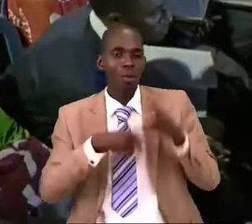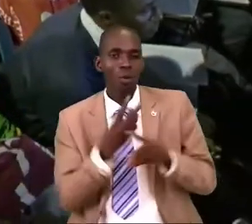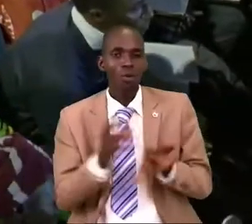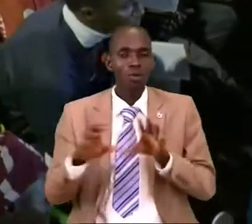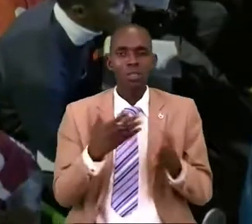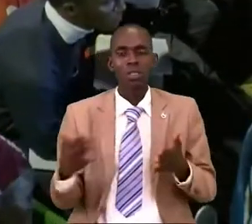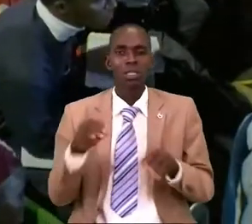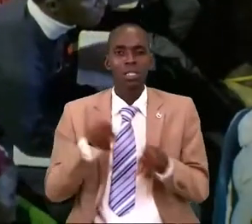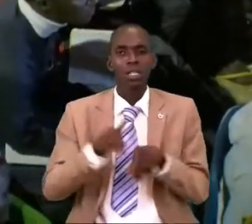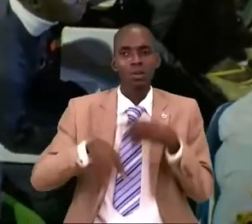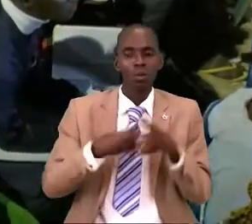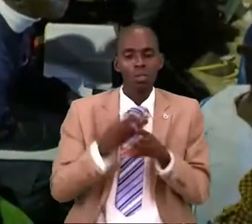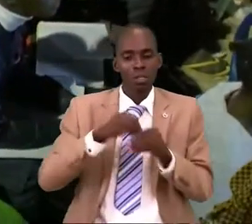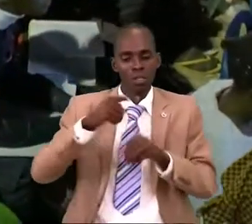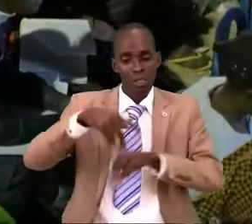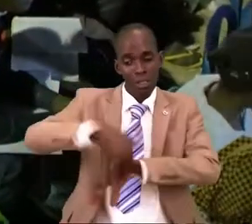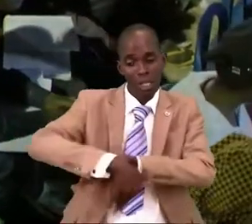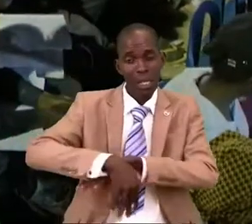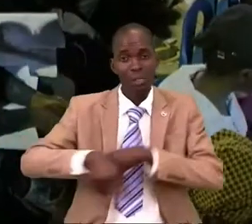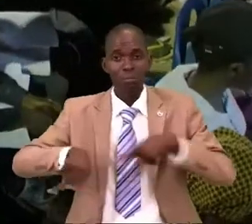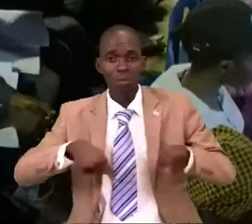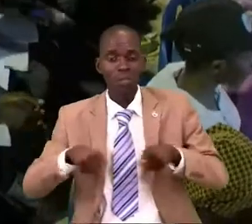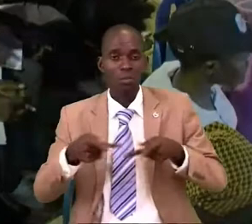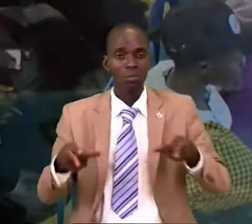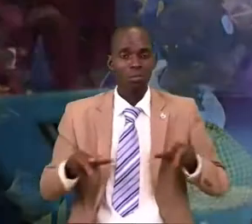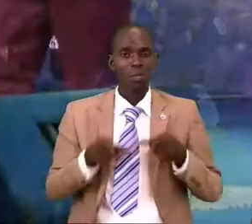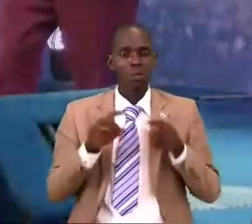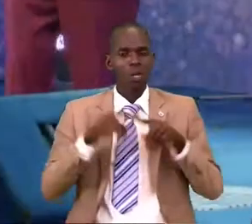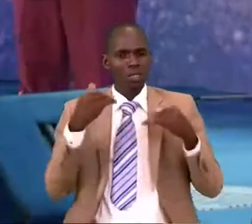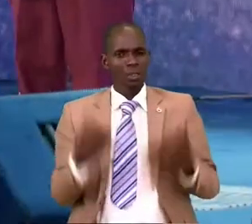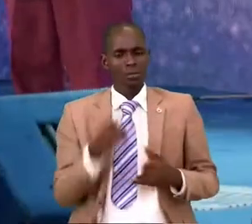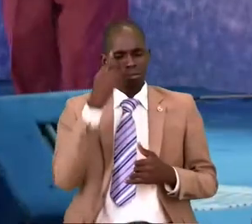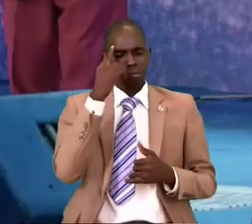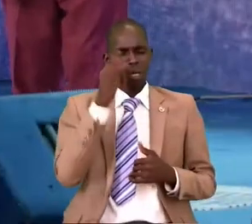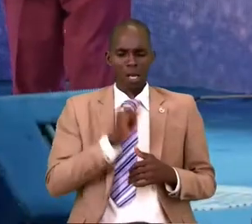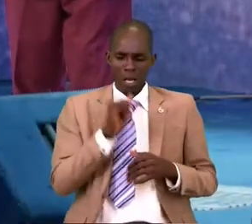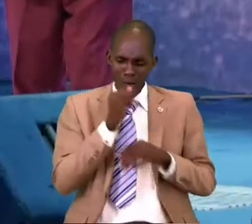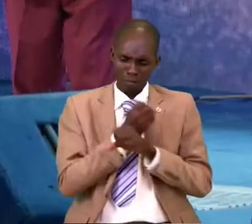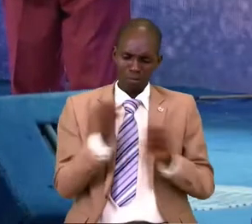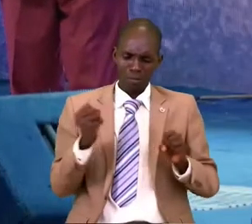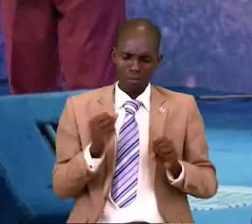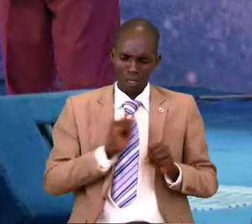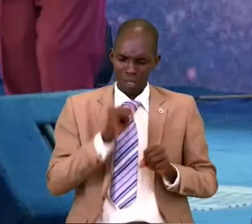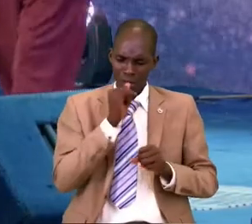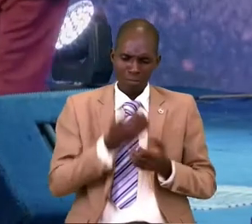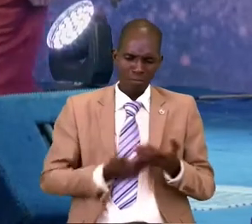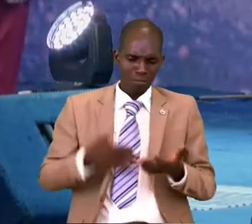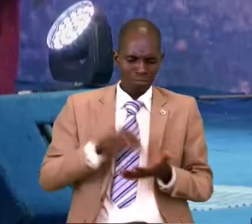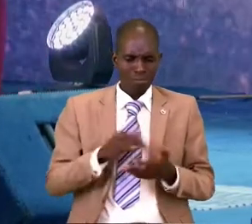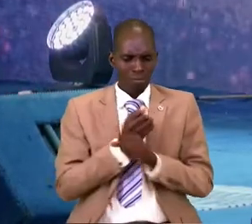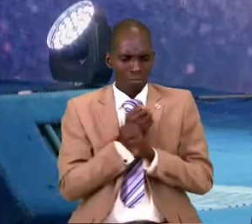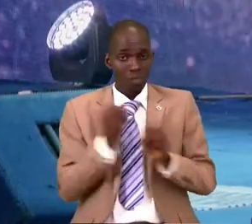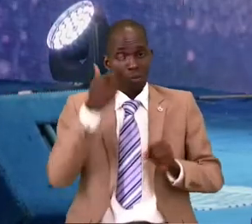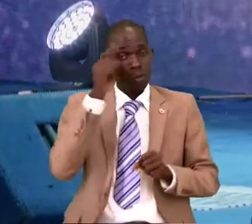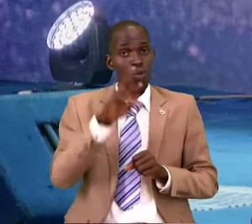and because you are saved and born again, be not conformed to this world, but be